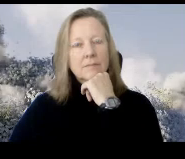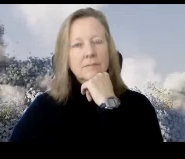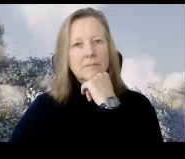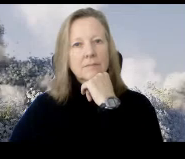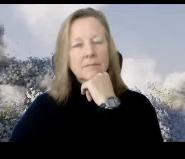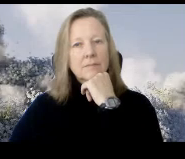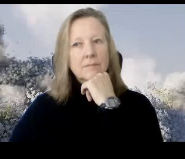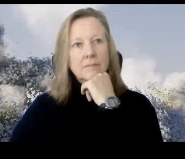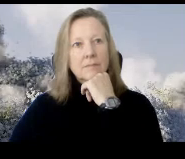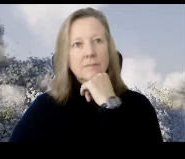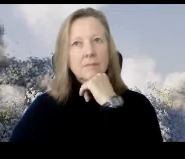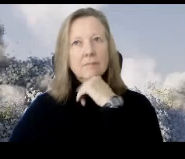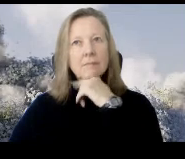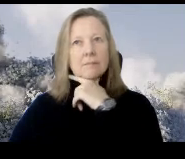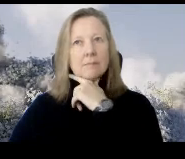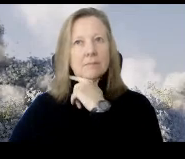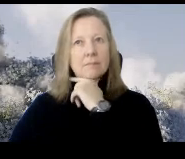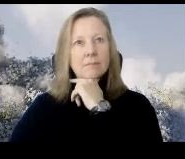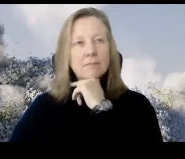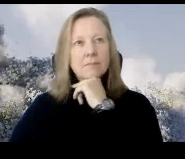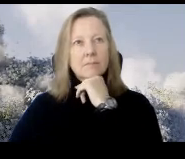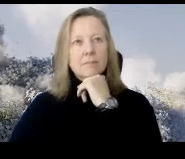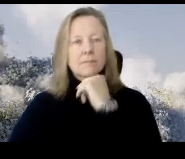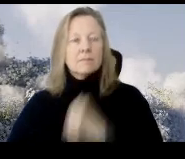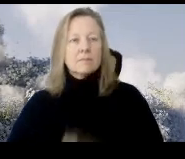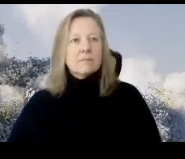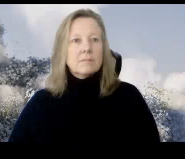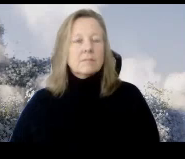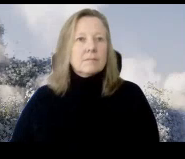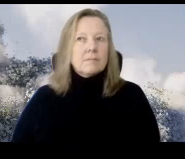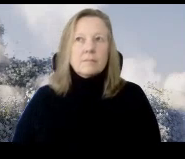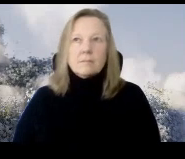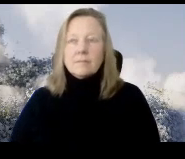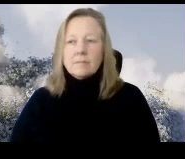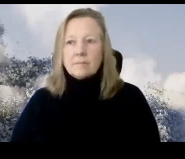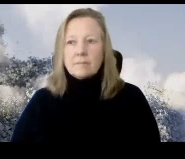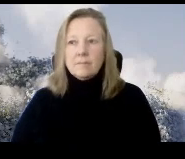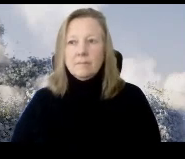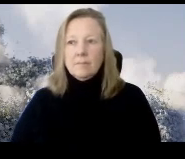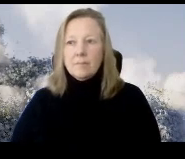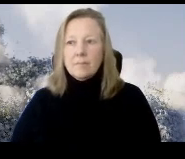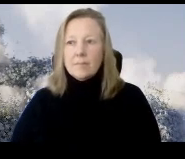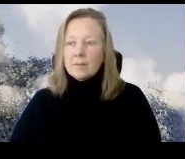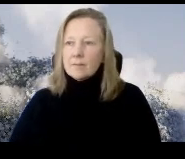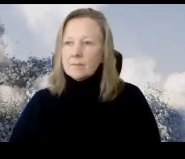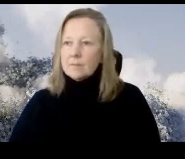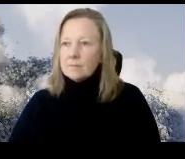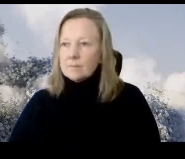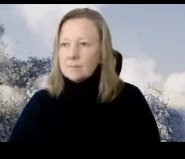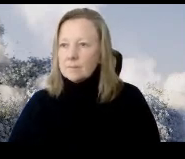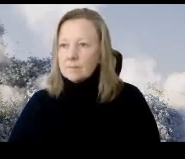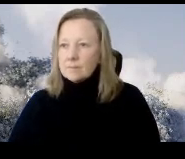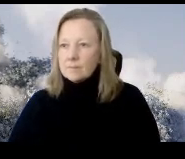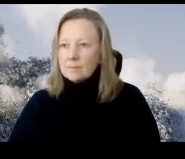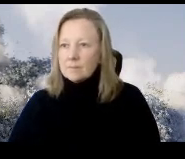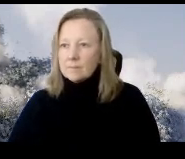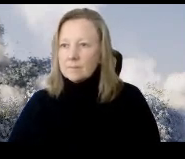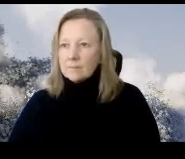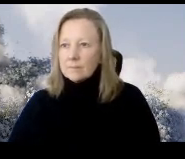MOME 23 annotation, if you are a participant in the Atlantic Immigration Program or the Rural